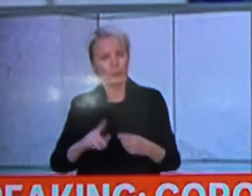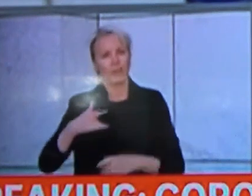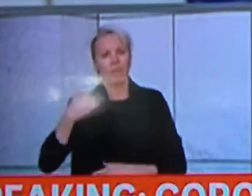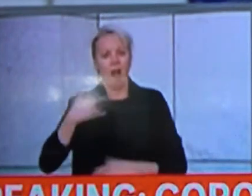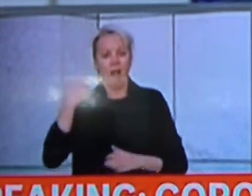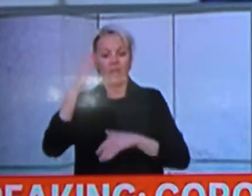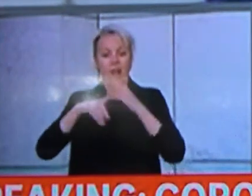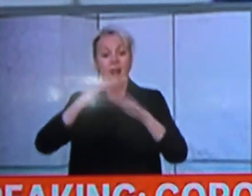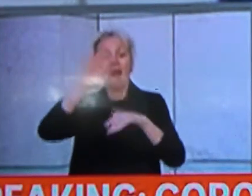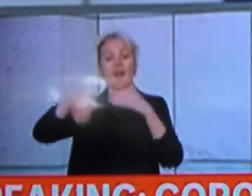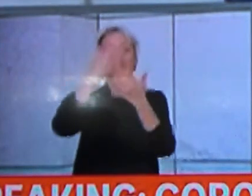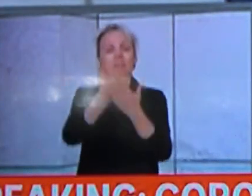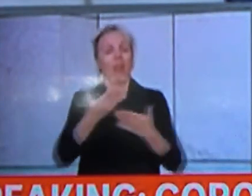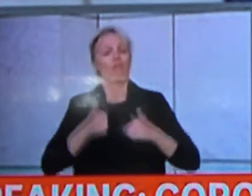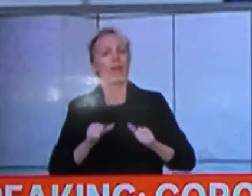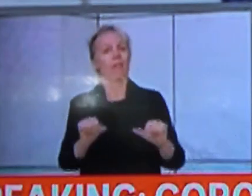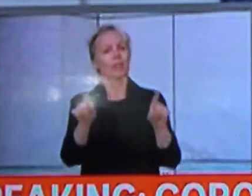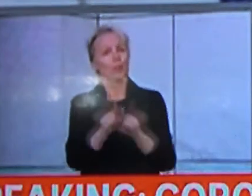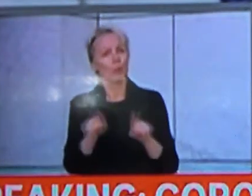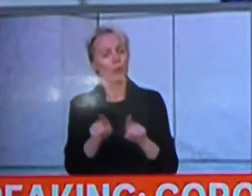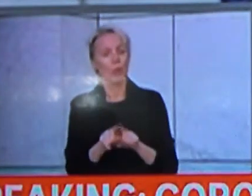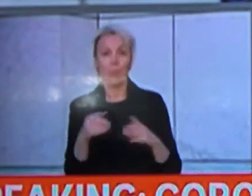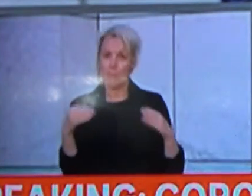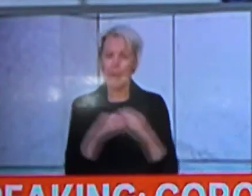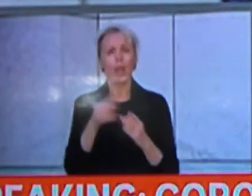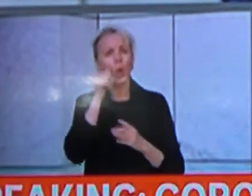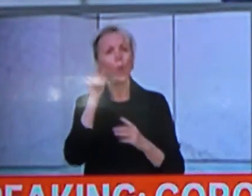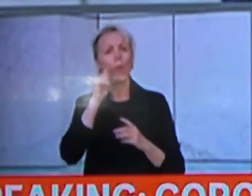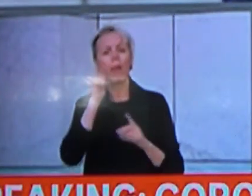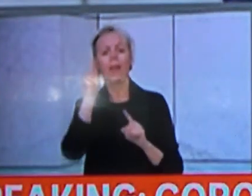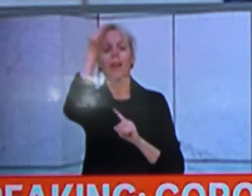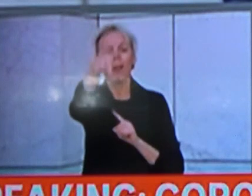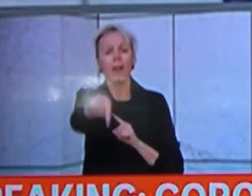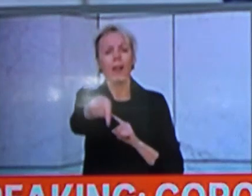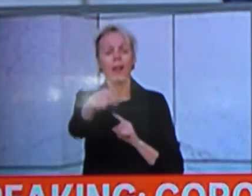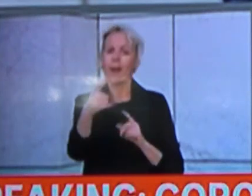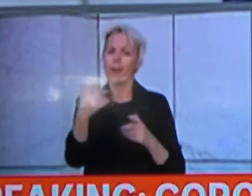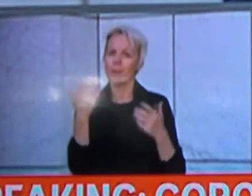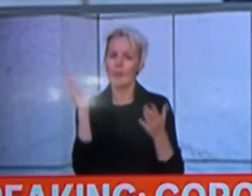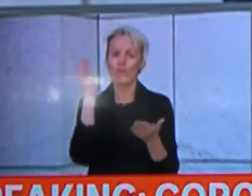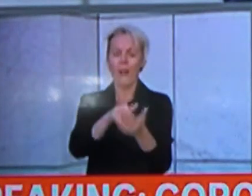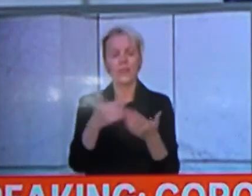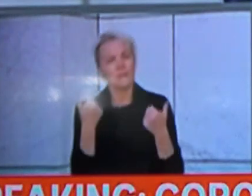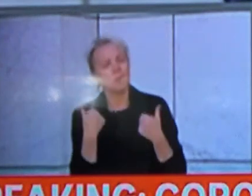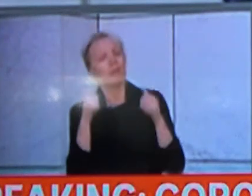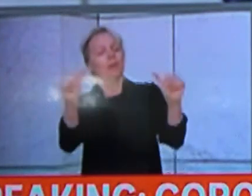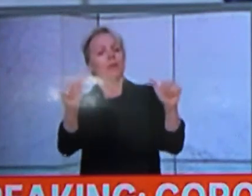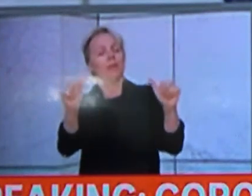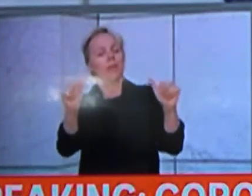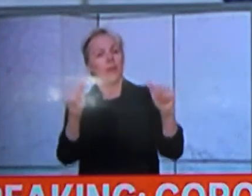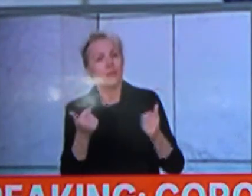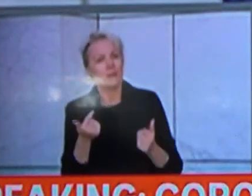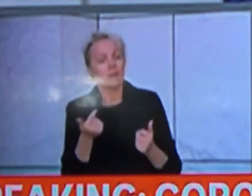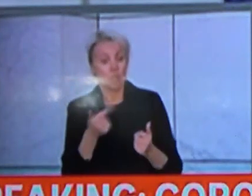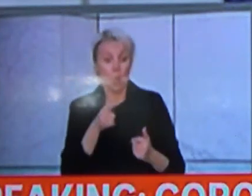is the other side to the coronavirus. I've been in daily discussions with the banks, and there is a real willingness to work with their customers to help them